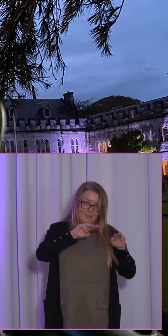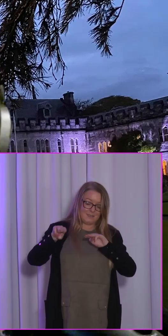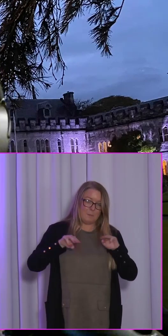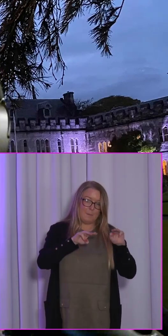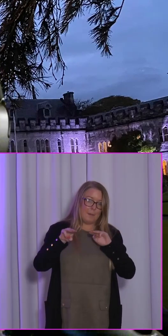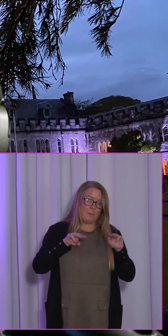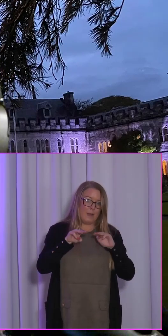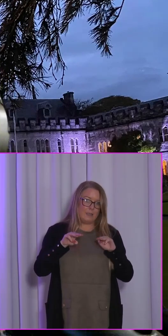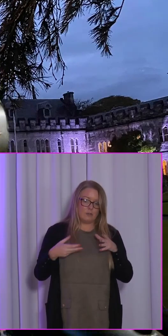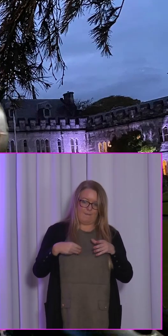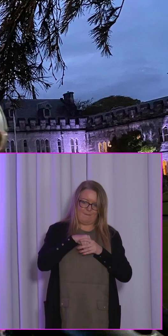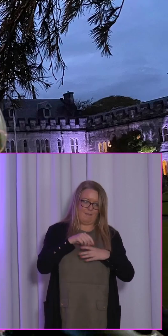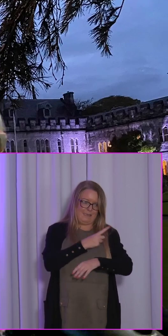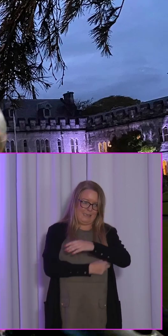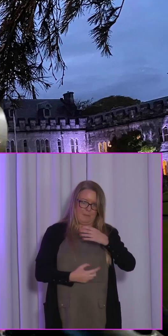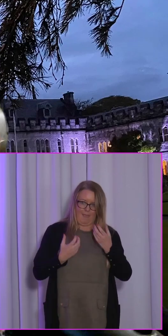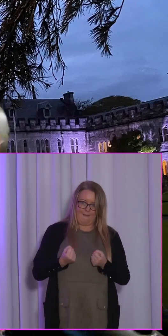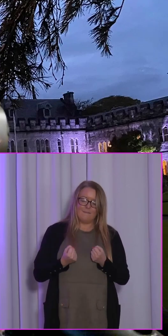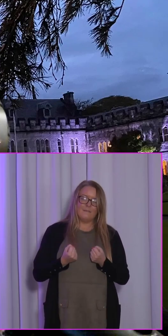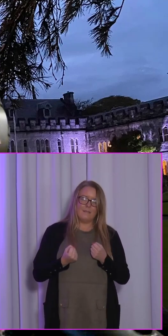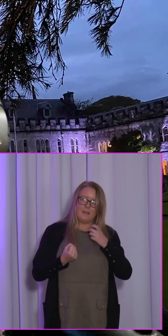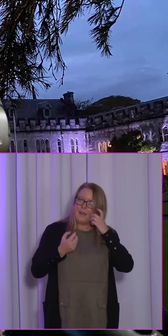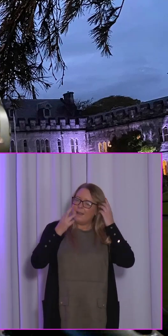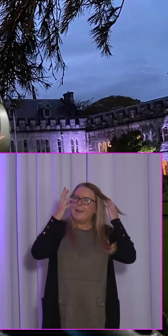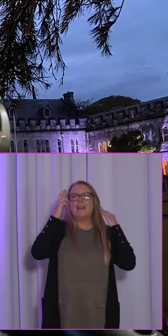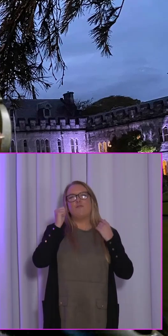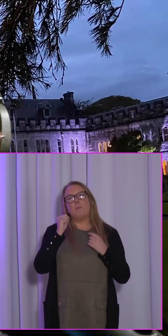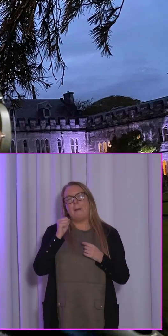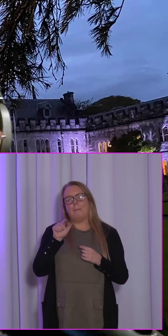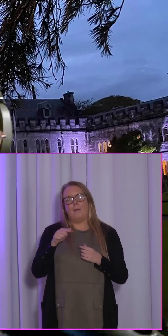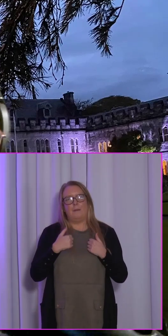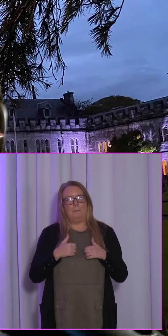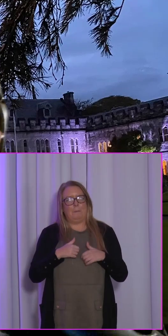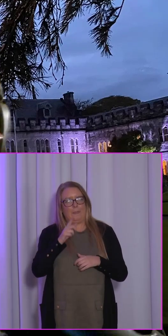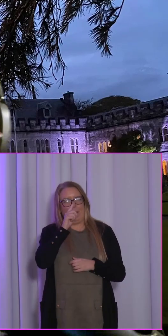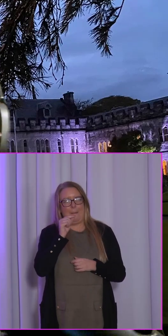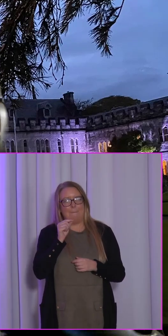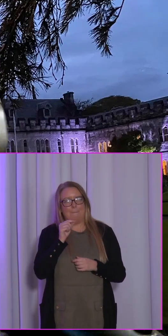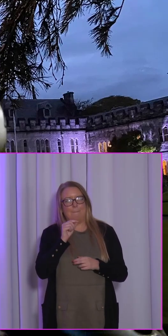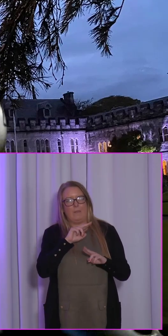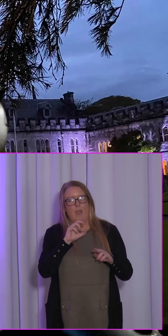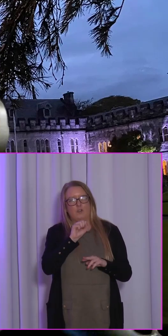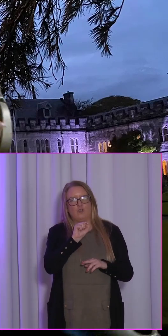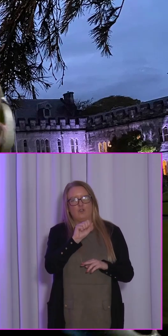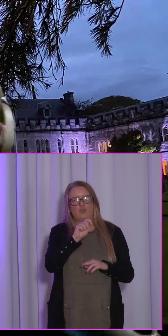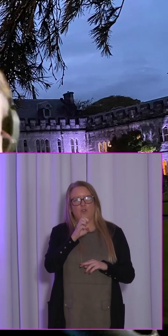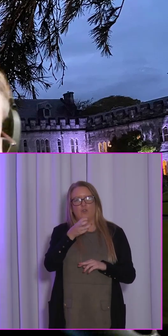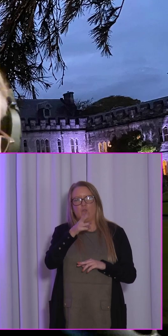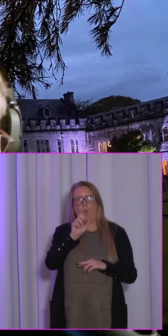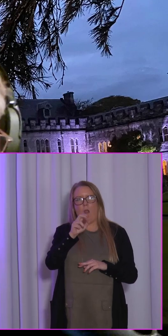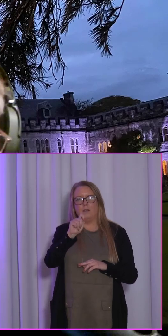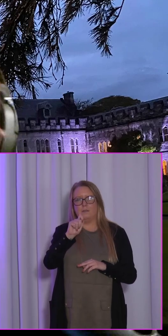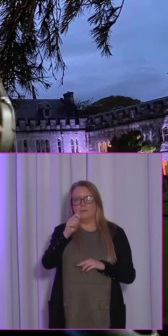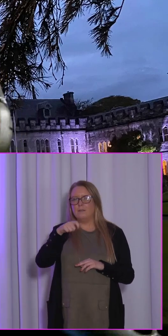with disability. And there was one of the, and I never can remember his name, I think it wasn't Stuart Hall, but one of the disability